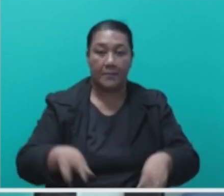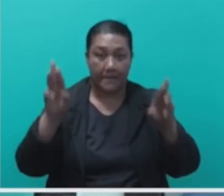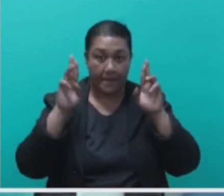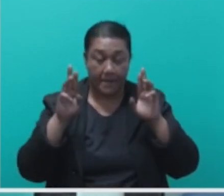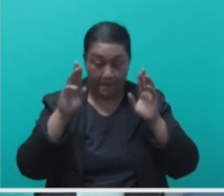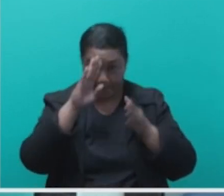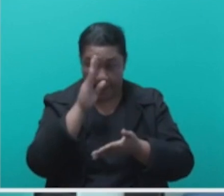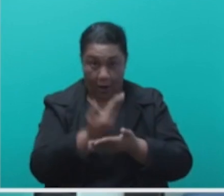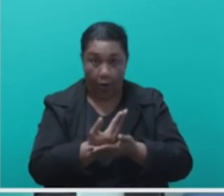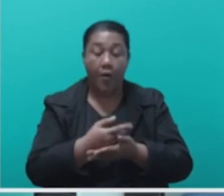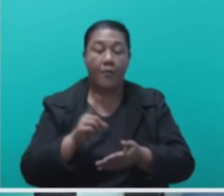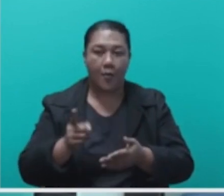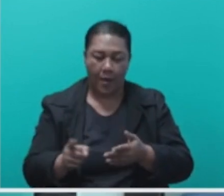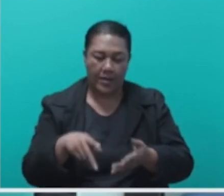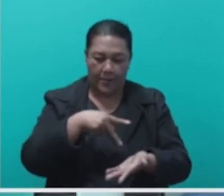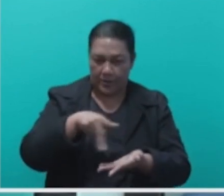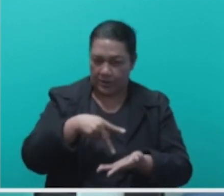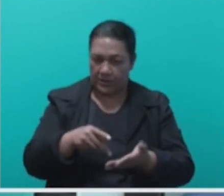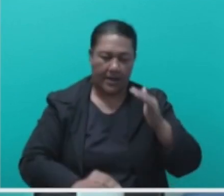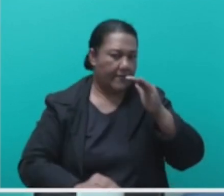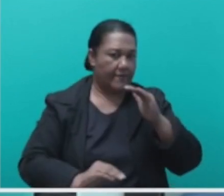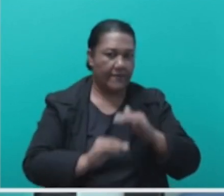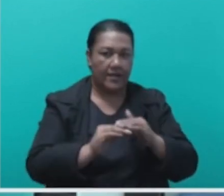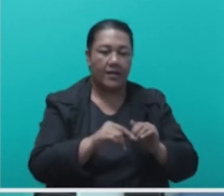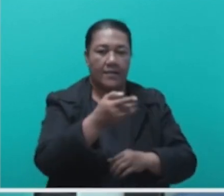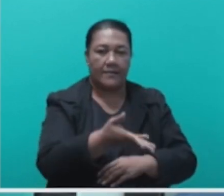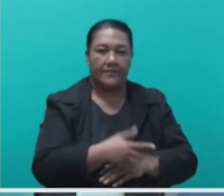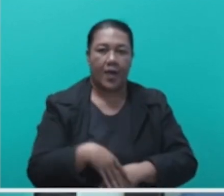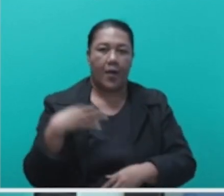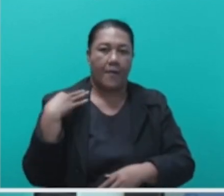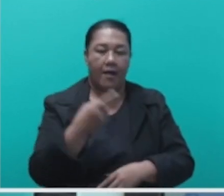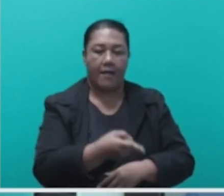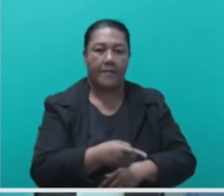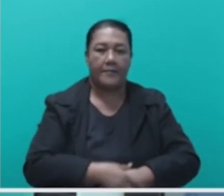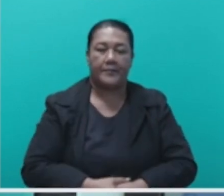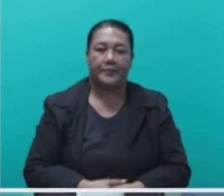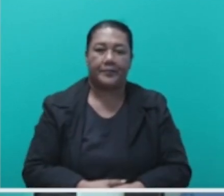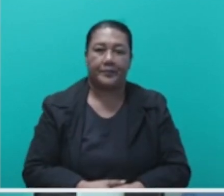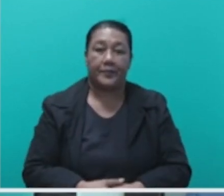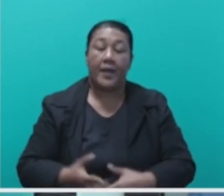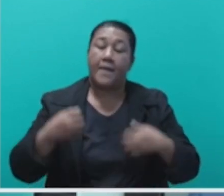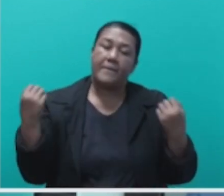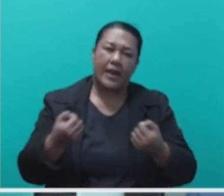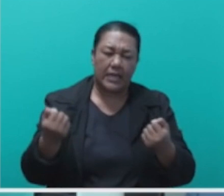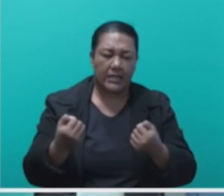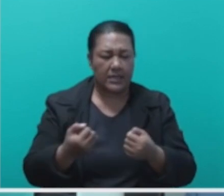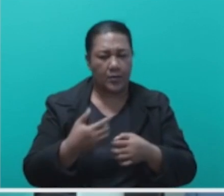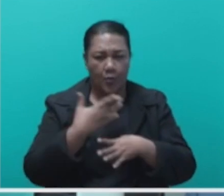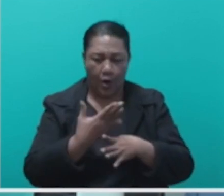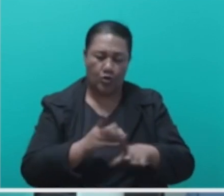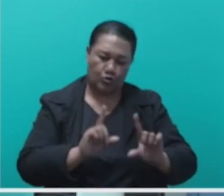that the position can be filled as quickly as possible. There is much unfinished business before FICAC.